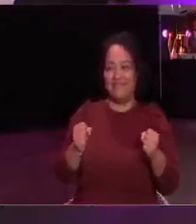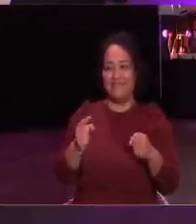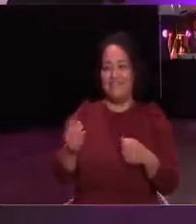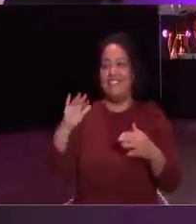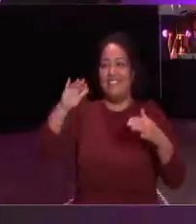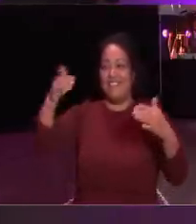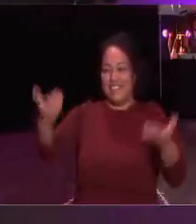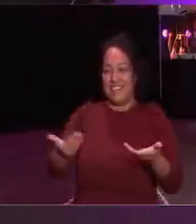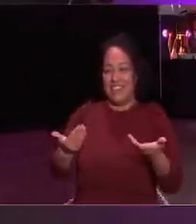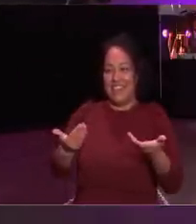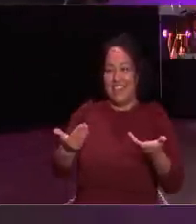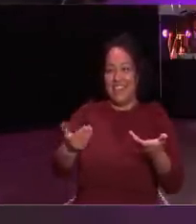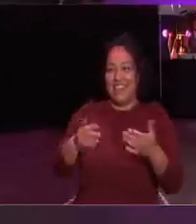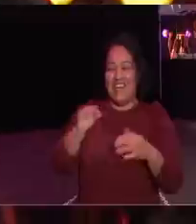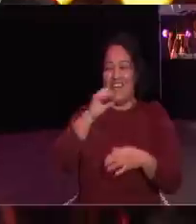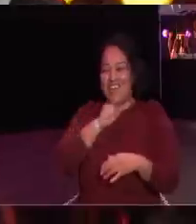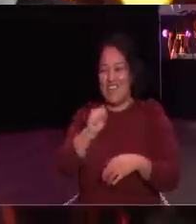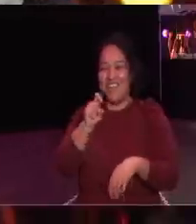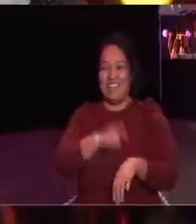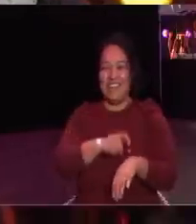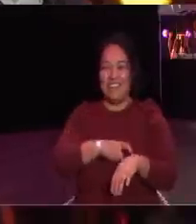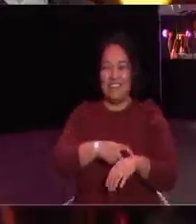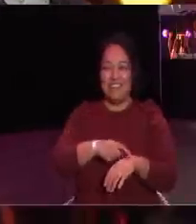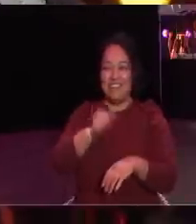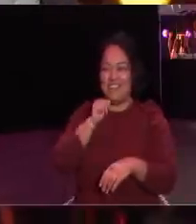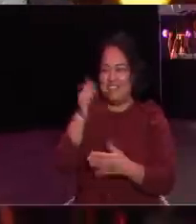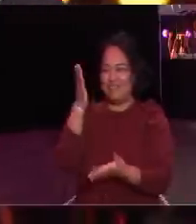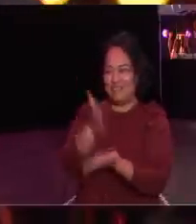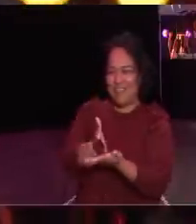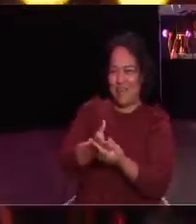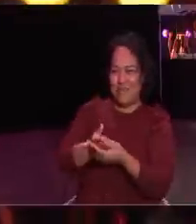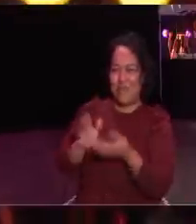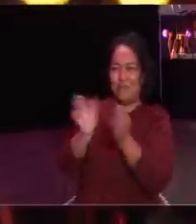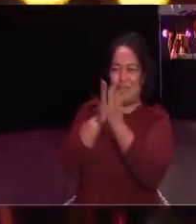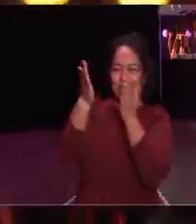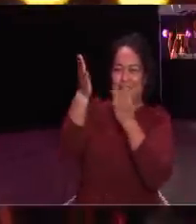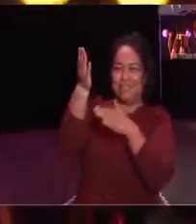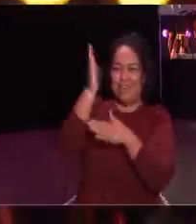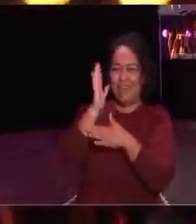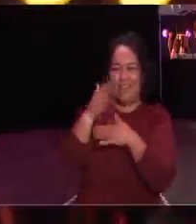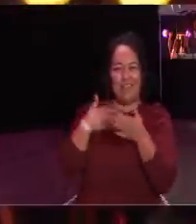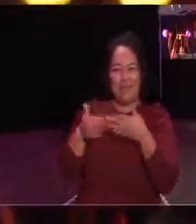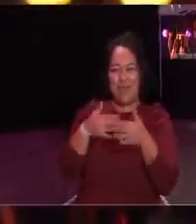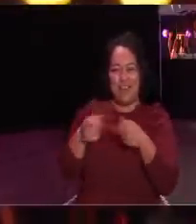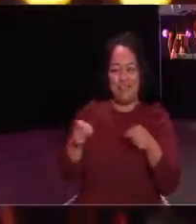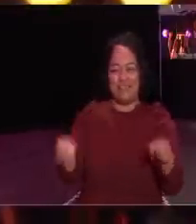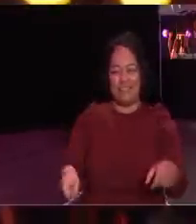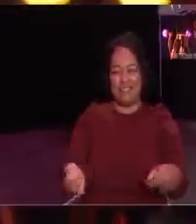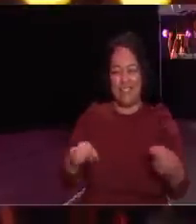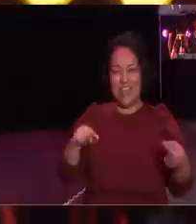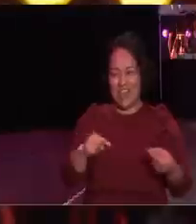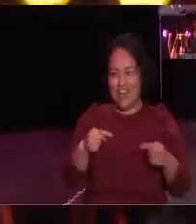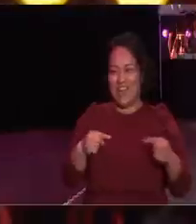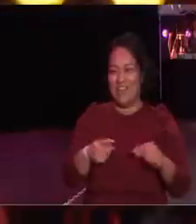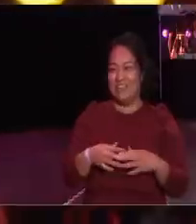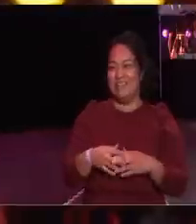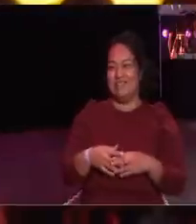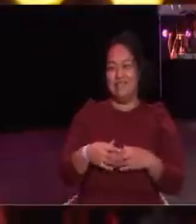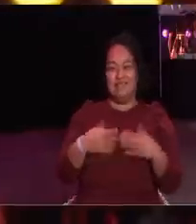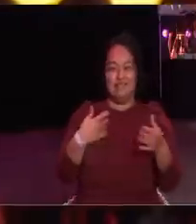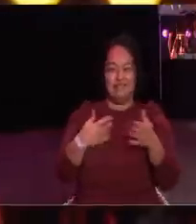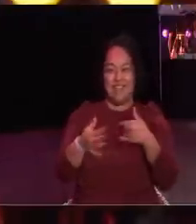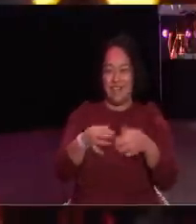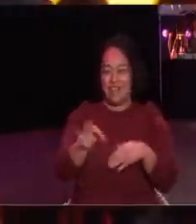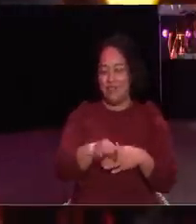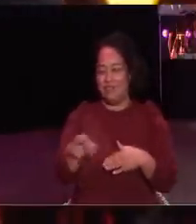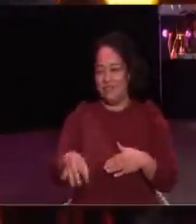Dios. To not stop praising God. No importa que la rodilla te duela. It doesn't matter if your knees hurt. No importa que los pies te duelan. It doesn't matter if your